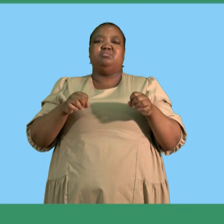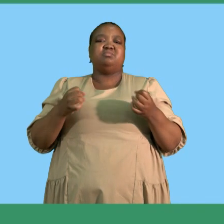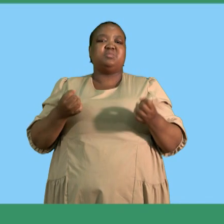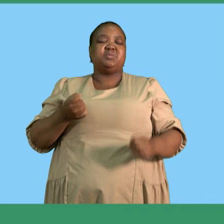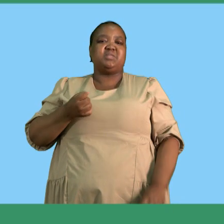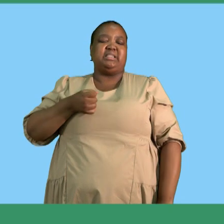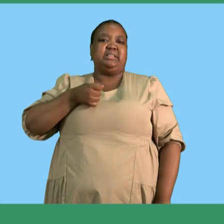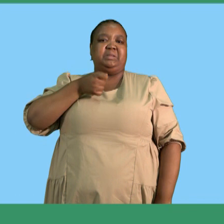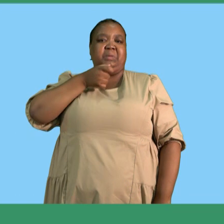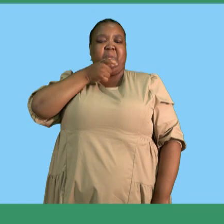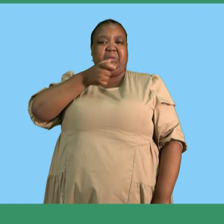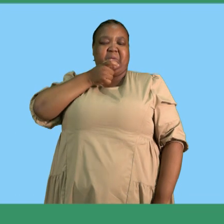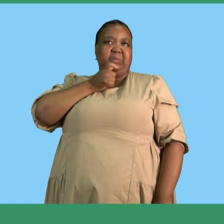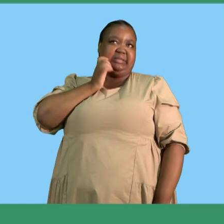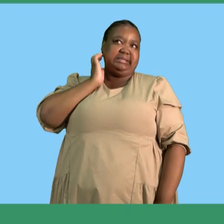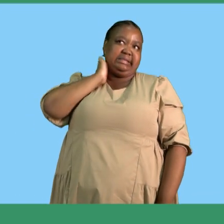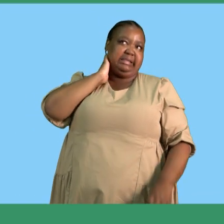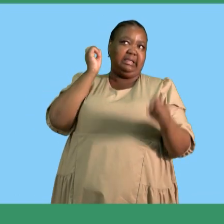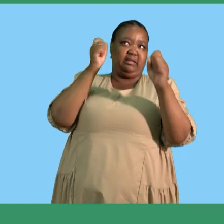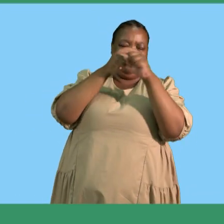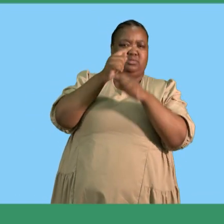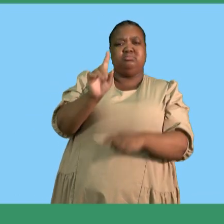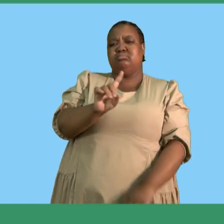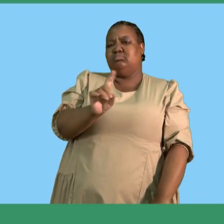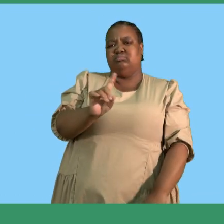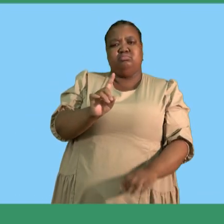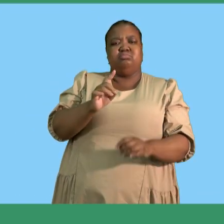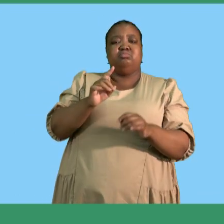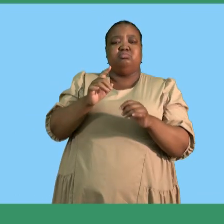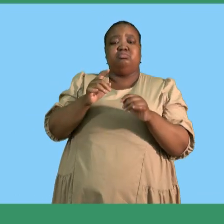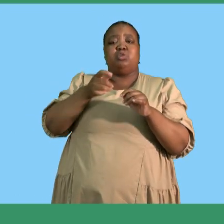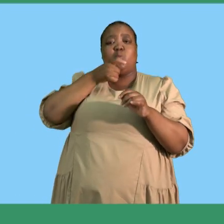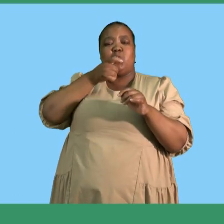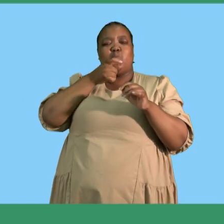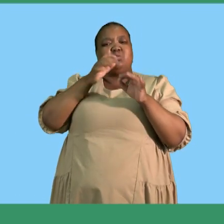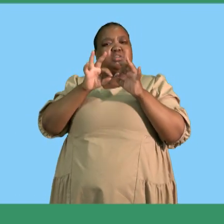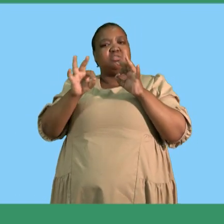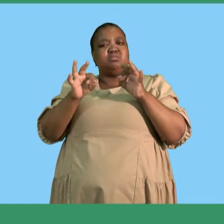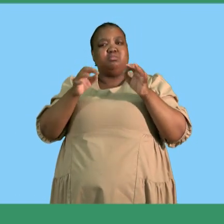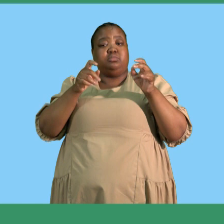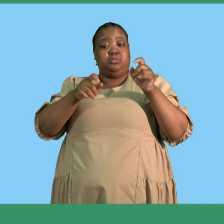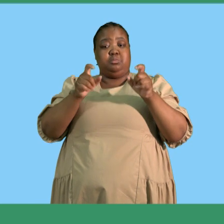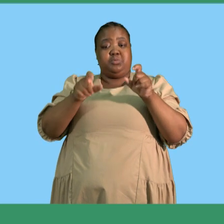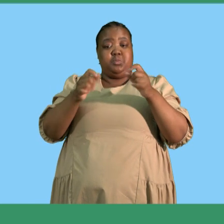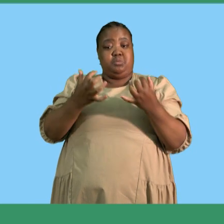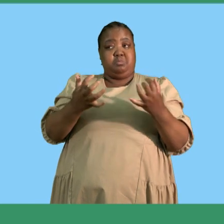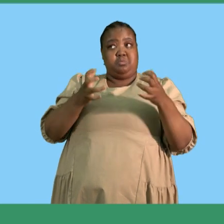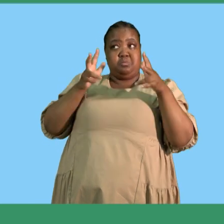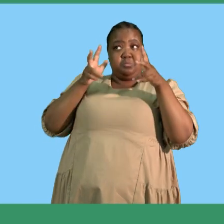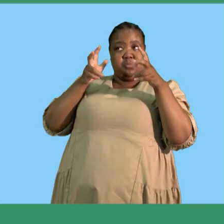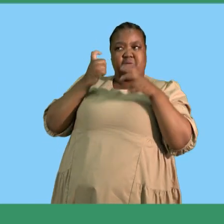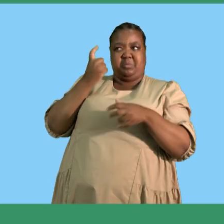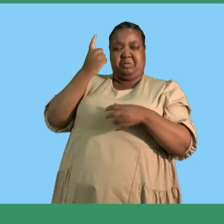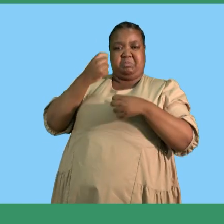simple language that everyone is able to understand. Now let's look at the different types of written reports.